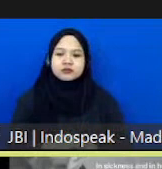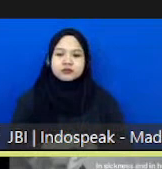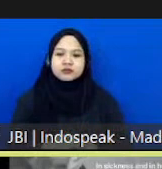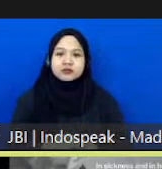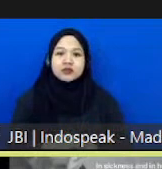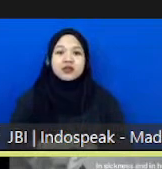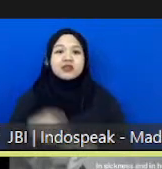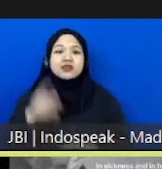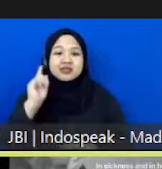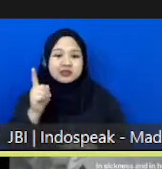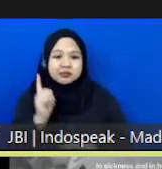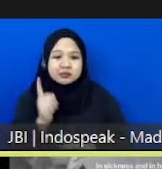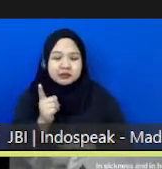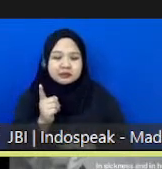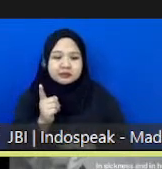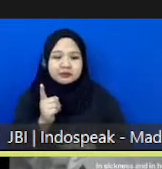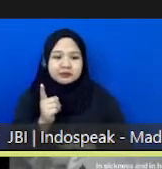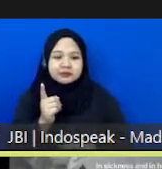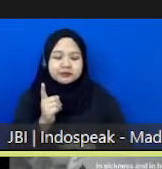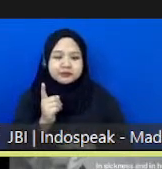because this is